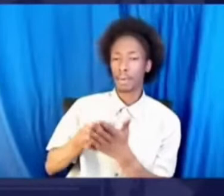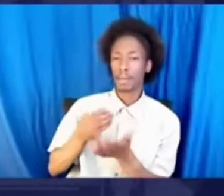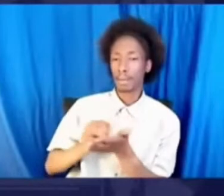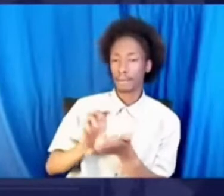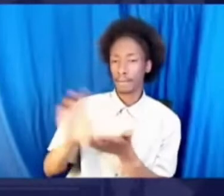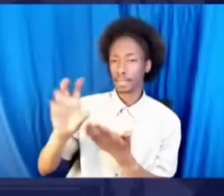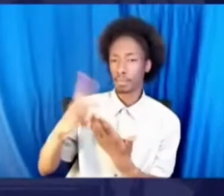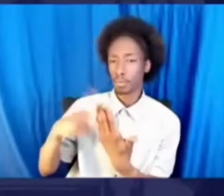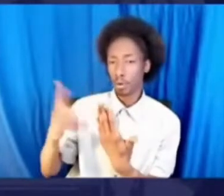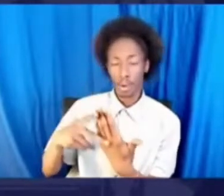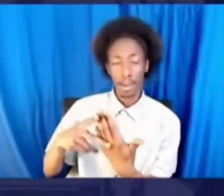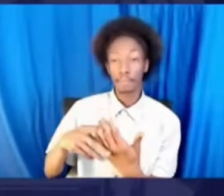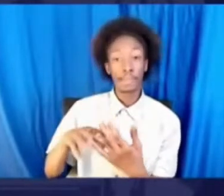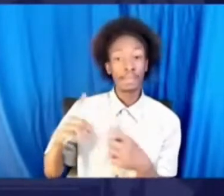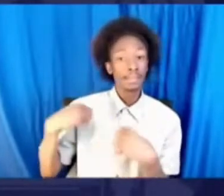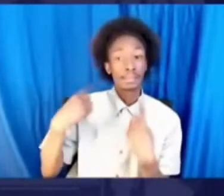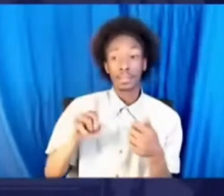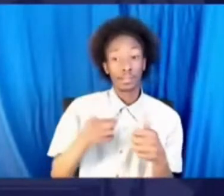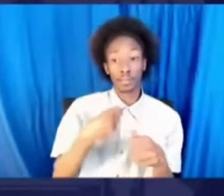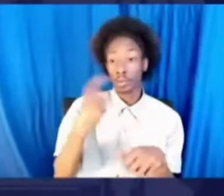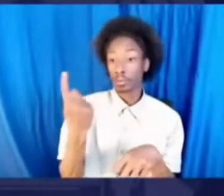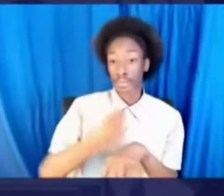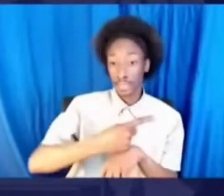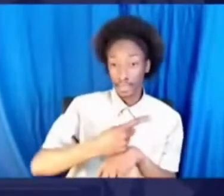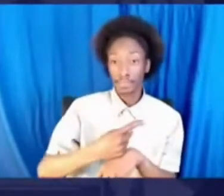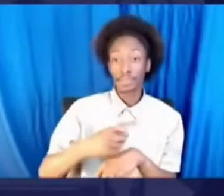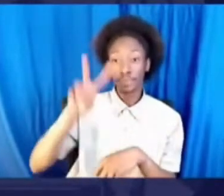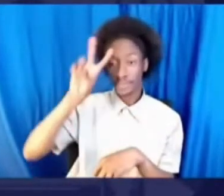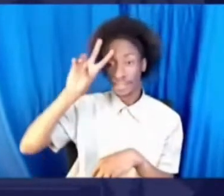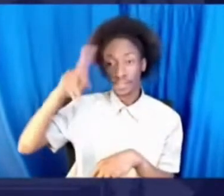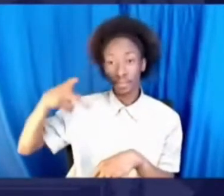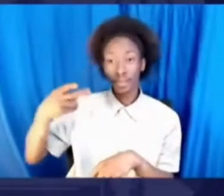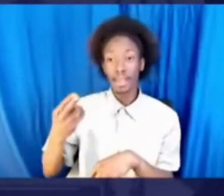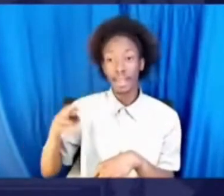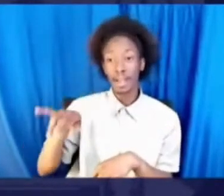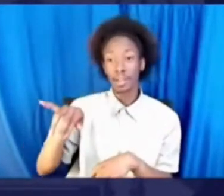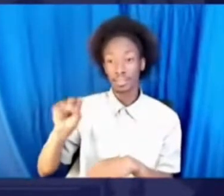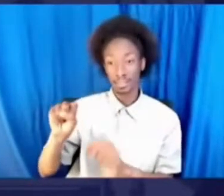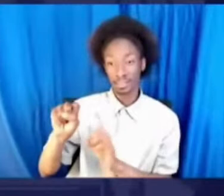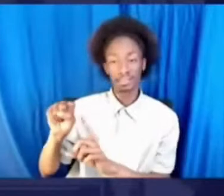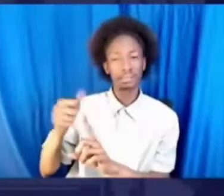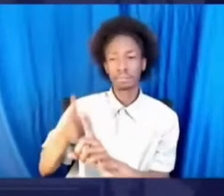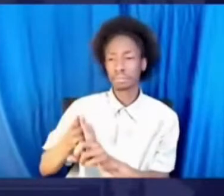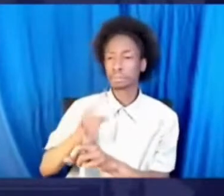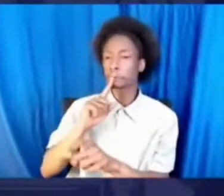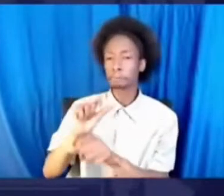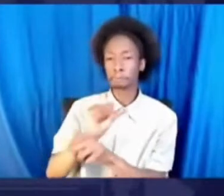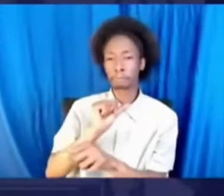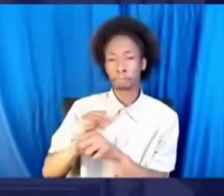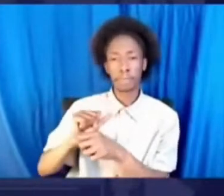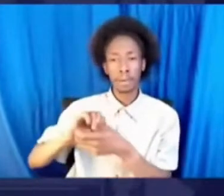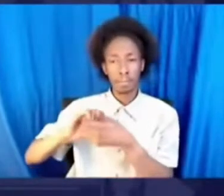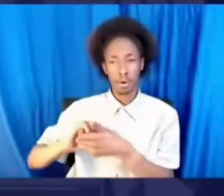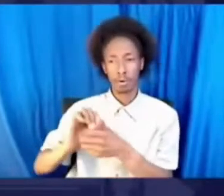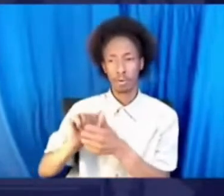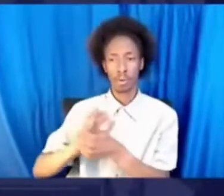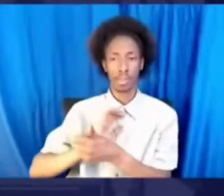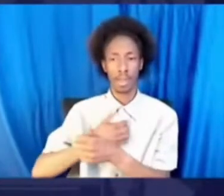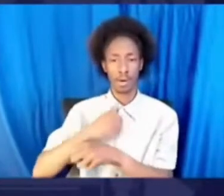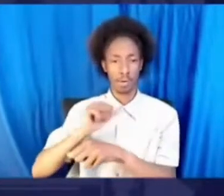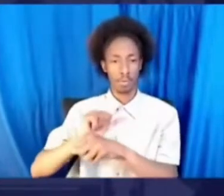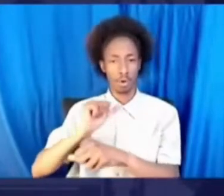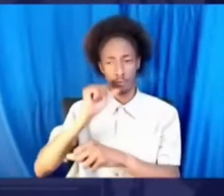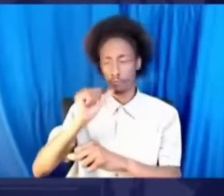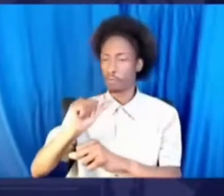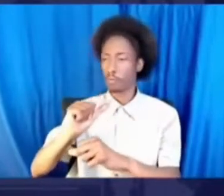day of this administration, Vice President Harris has been a true partner in our work to build a more